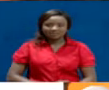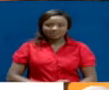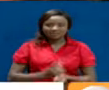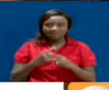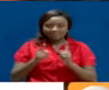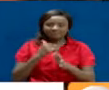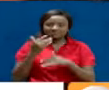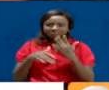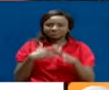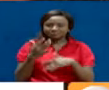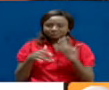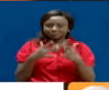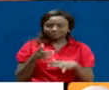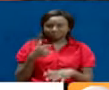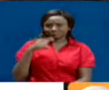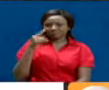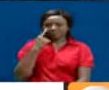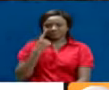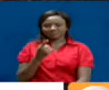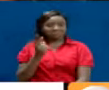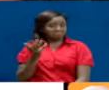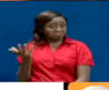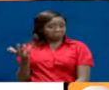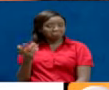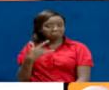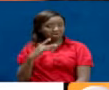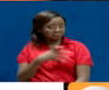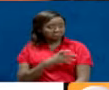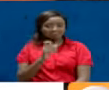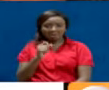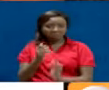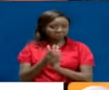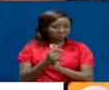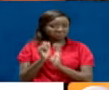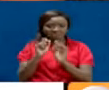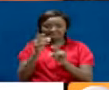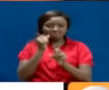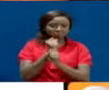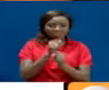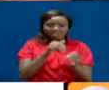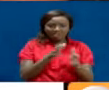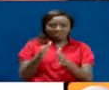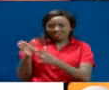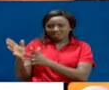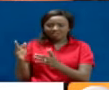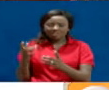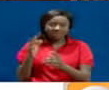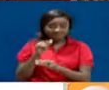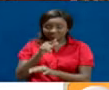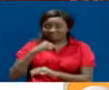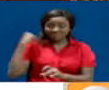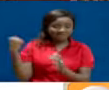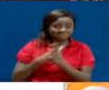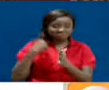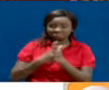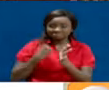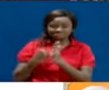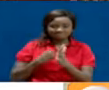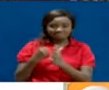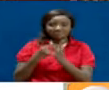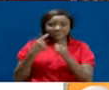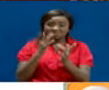I realized that I could do other things. And since then, I've never looked back. Though I